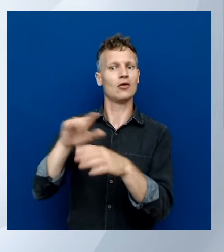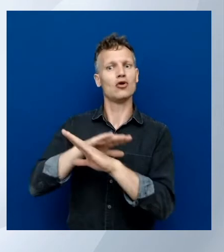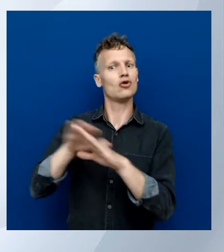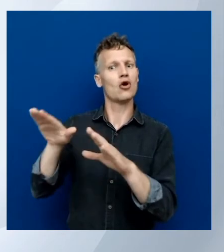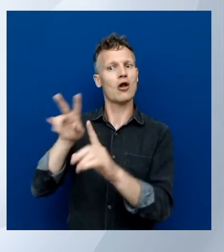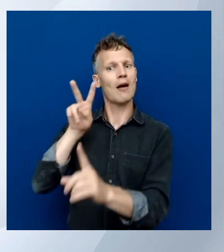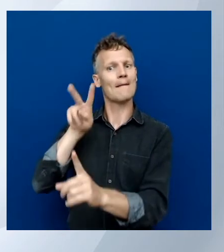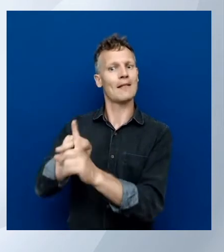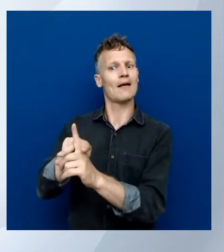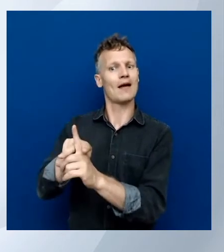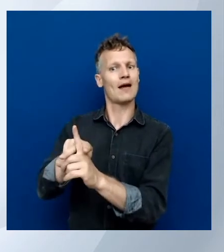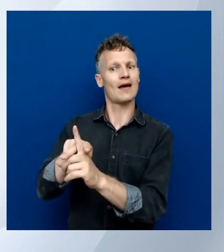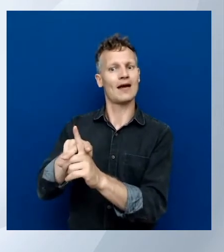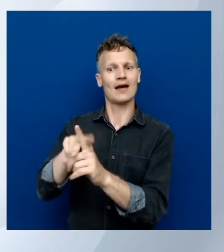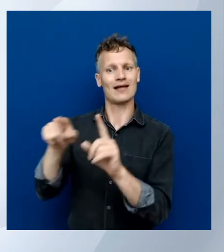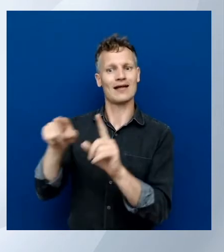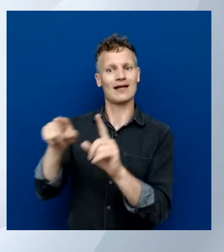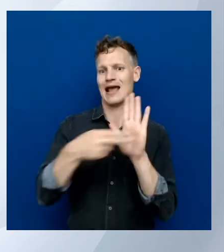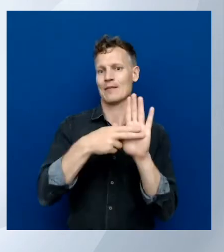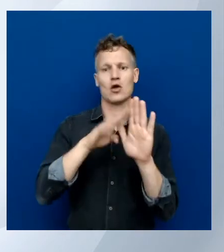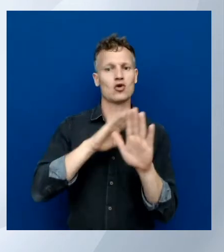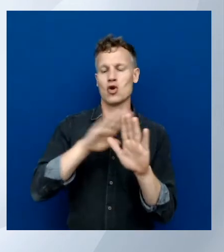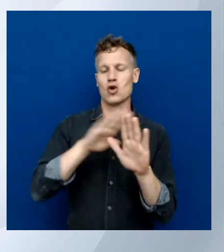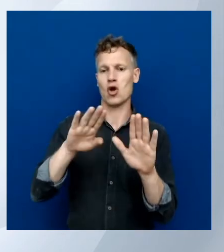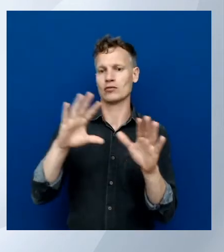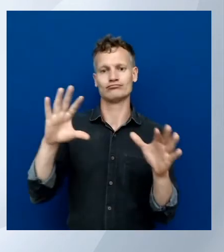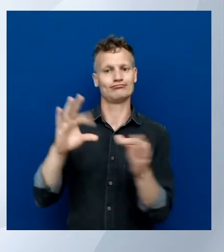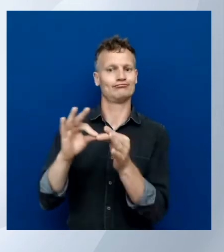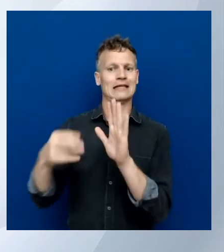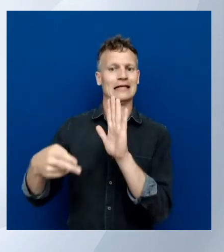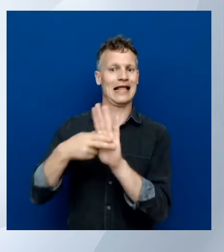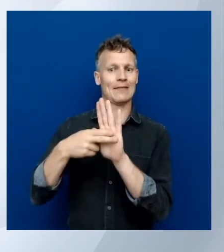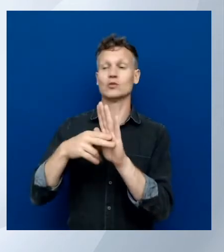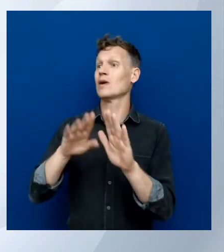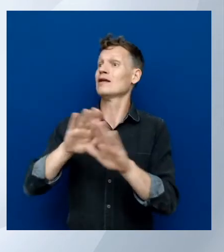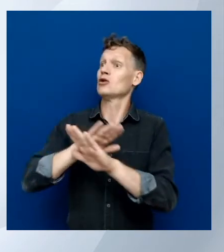the labels, so it does not adhere your policy.